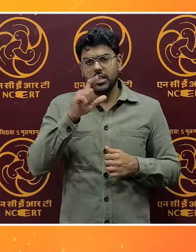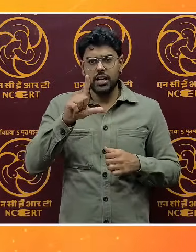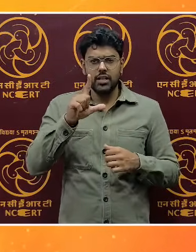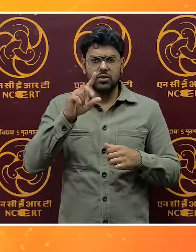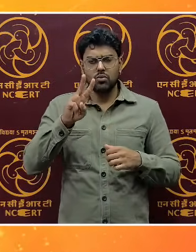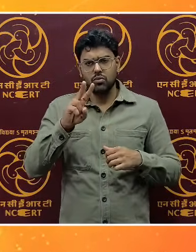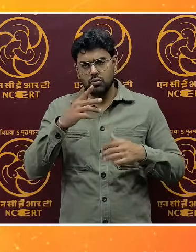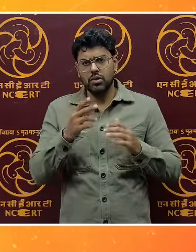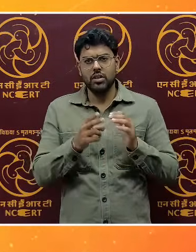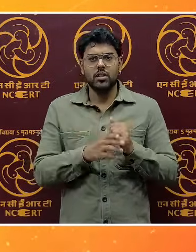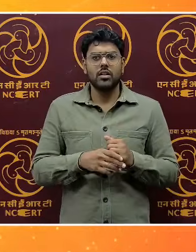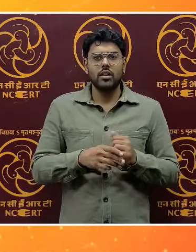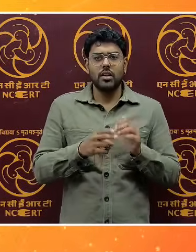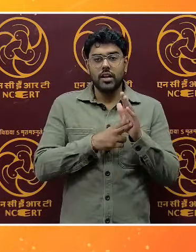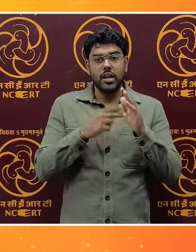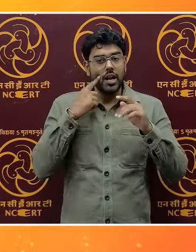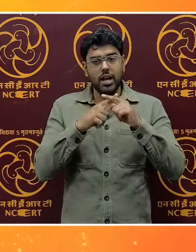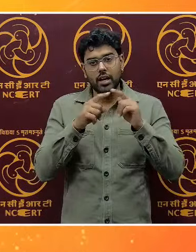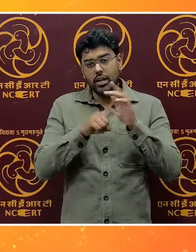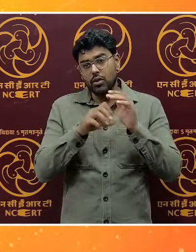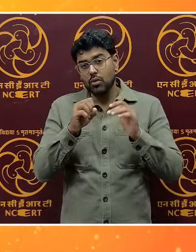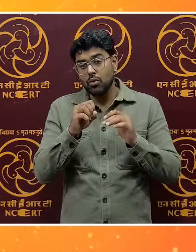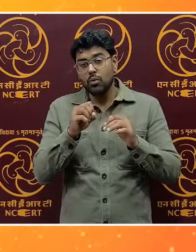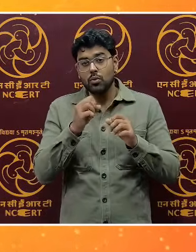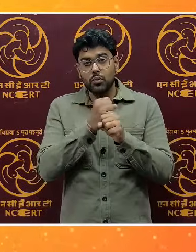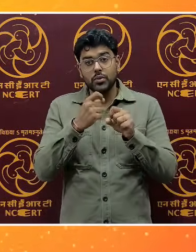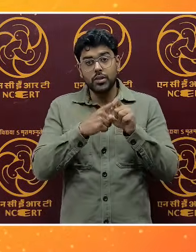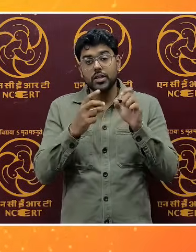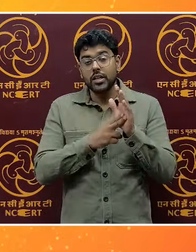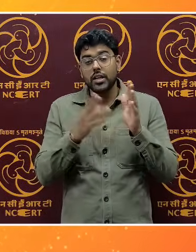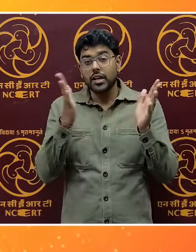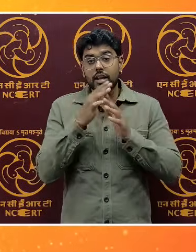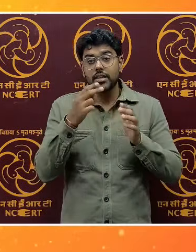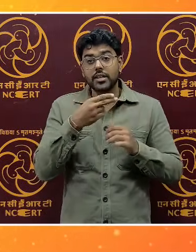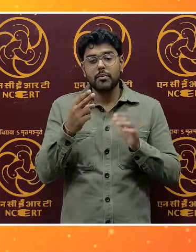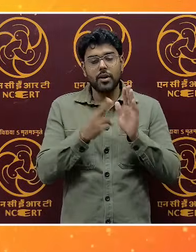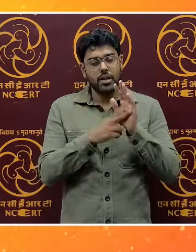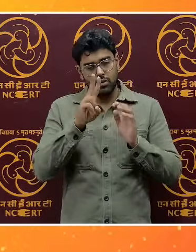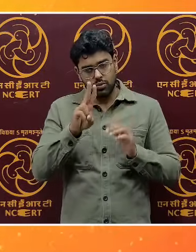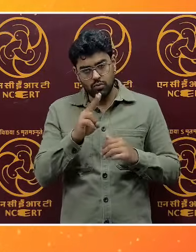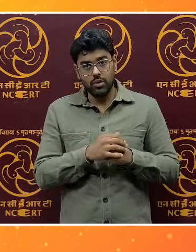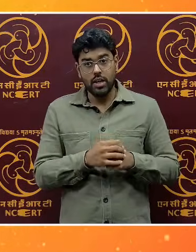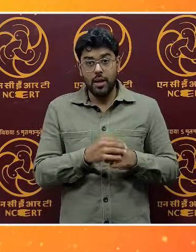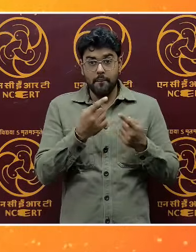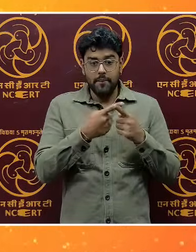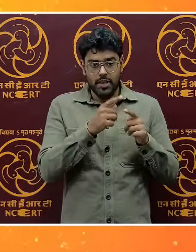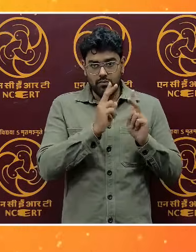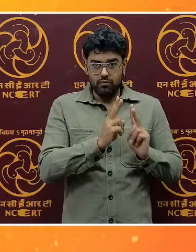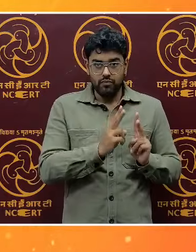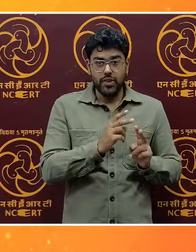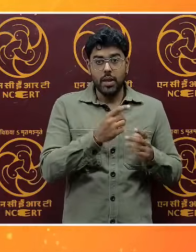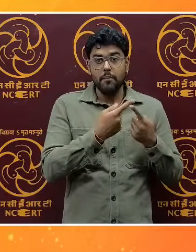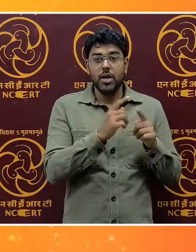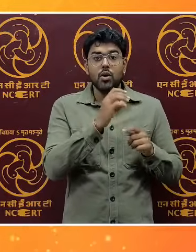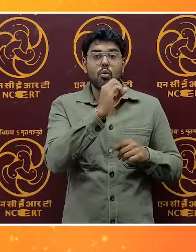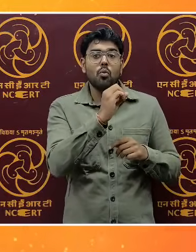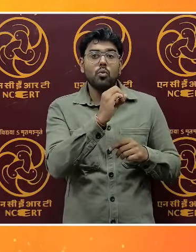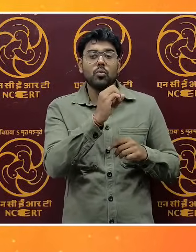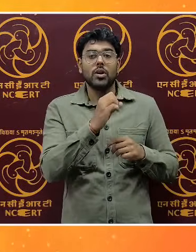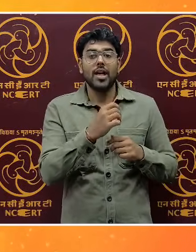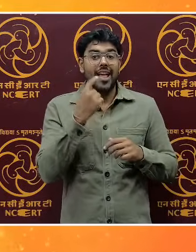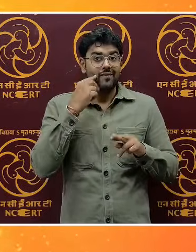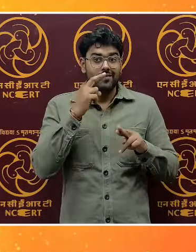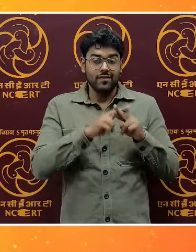nitrogen gas as N2. These are what? These are stable. Only O is not stable, but that O, when it